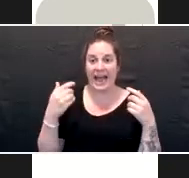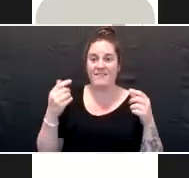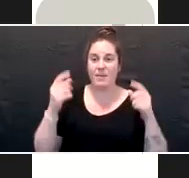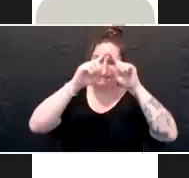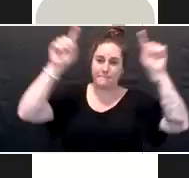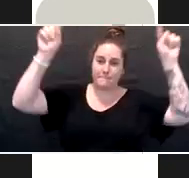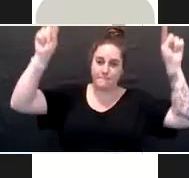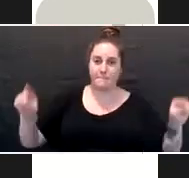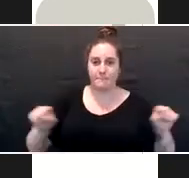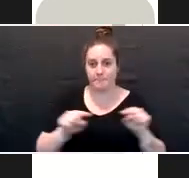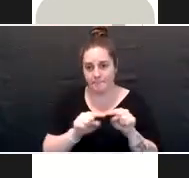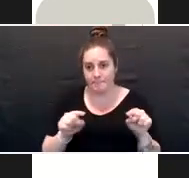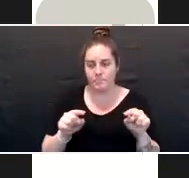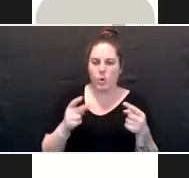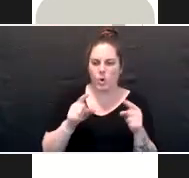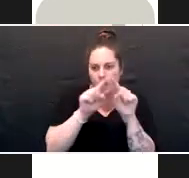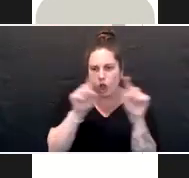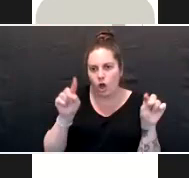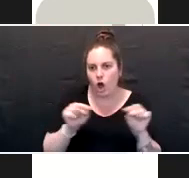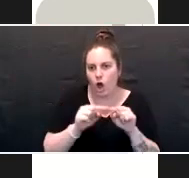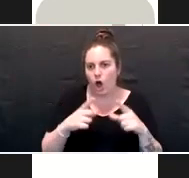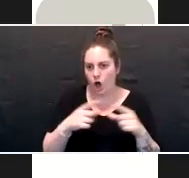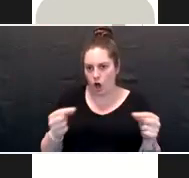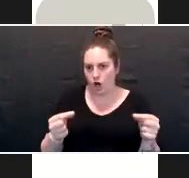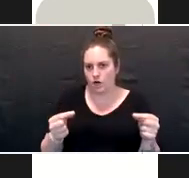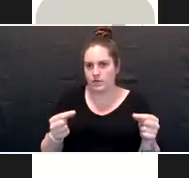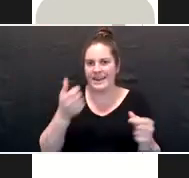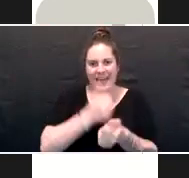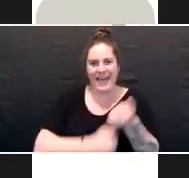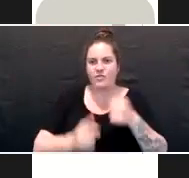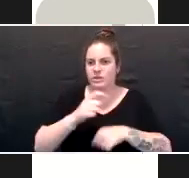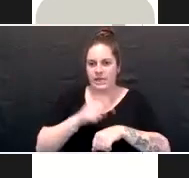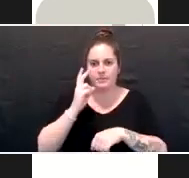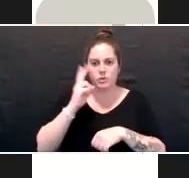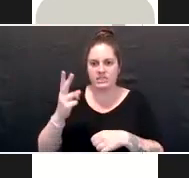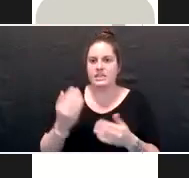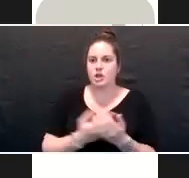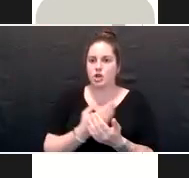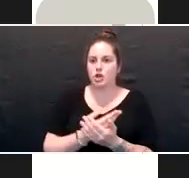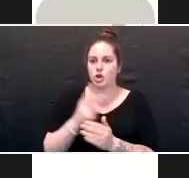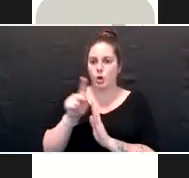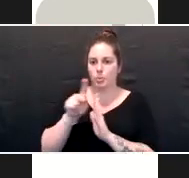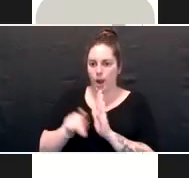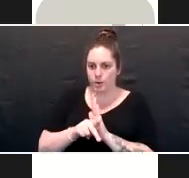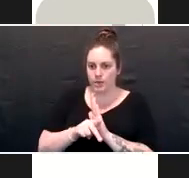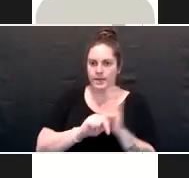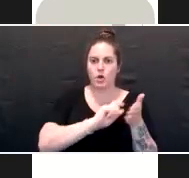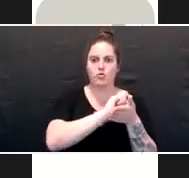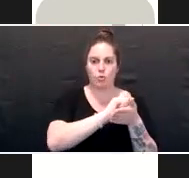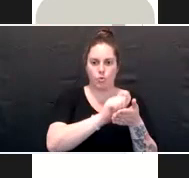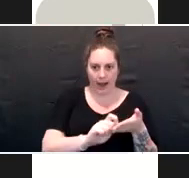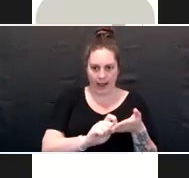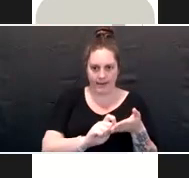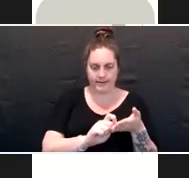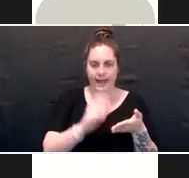big index cards. And every time we come across a new property, you want to write down what that property is, and you want to write